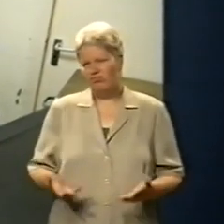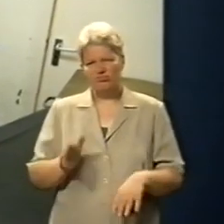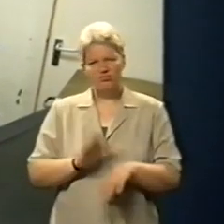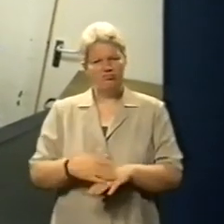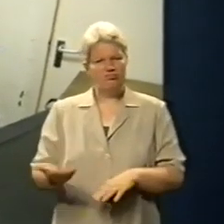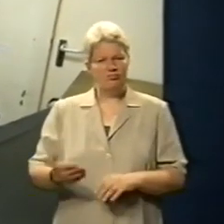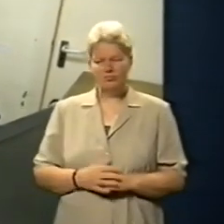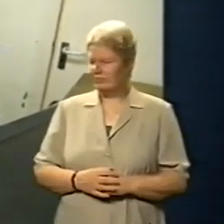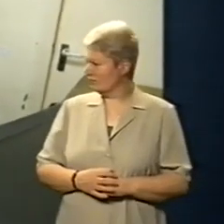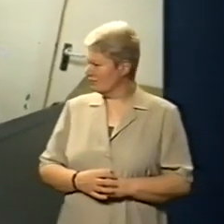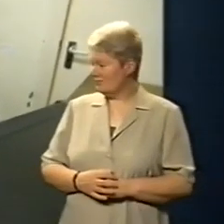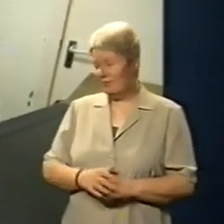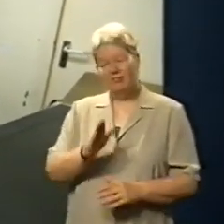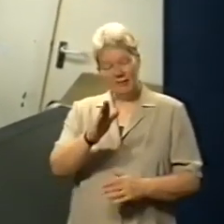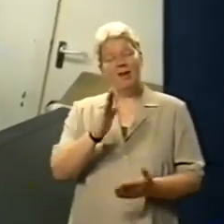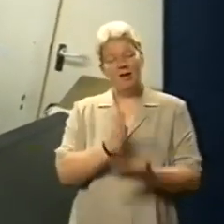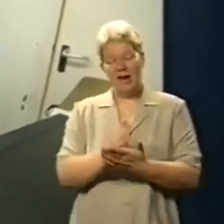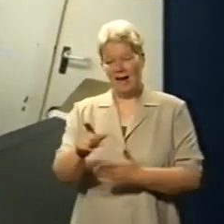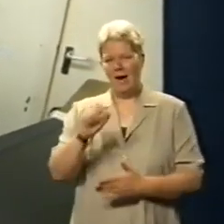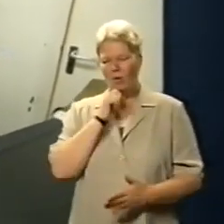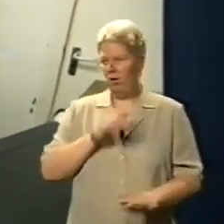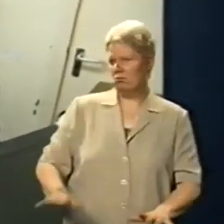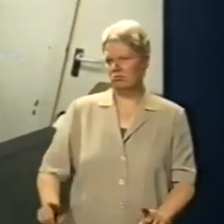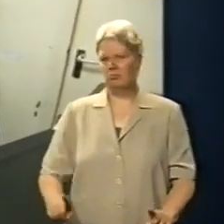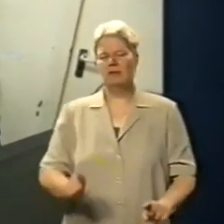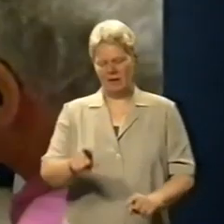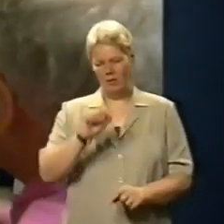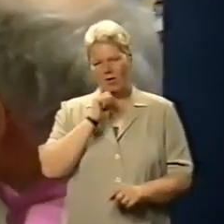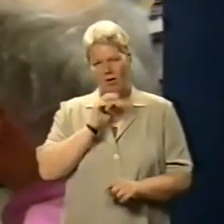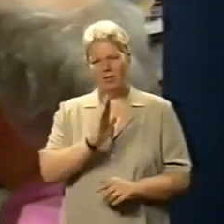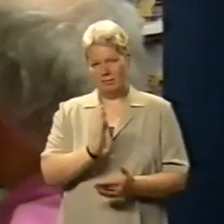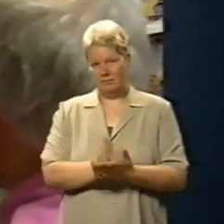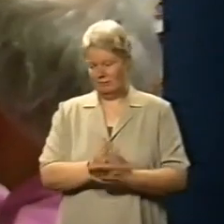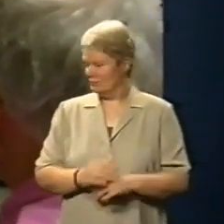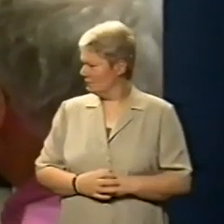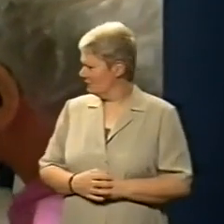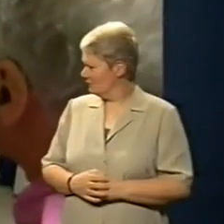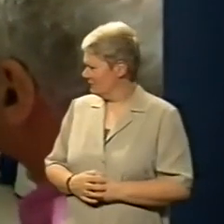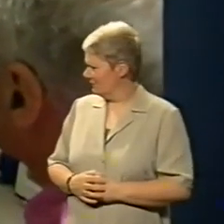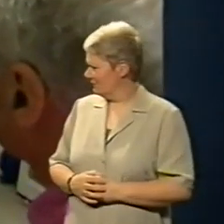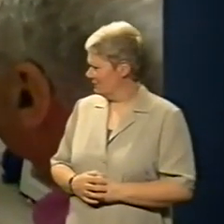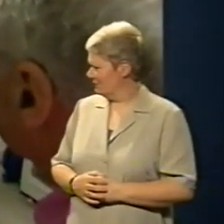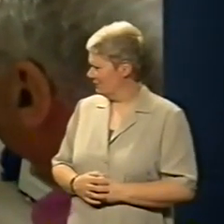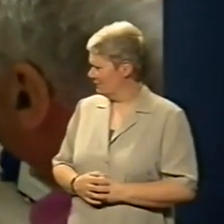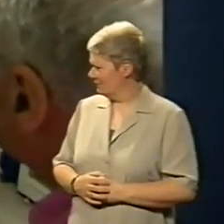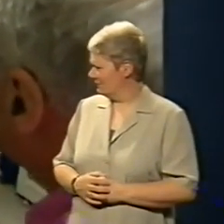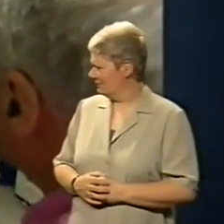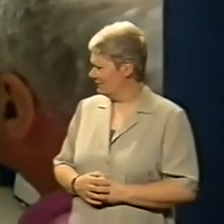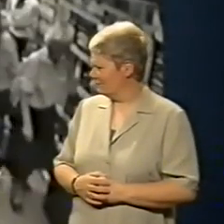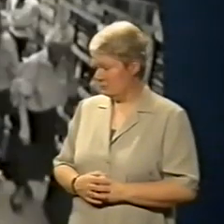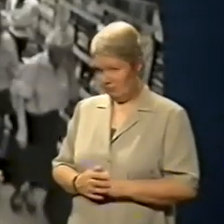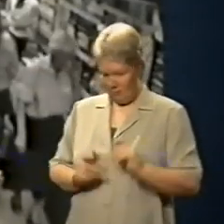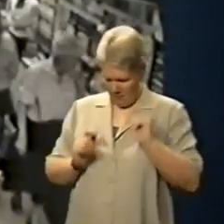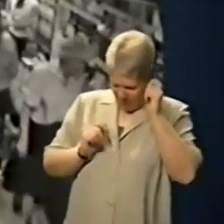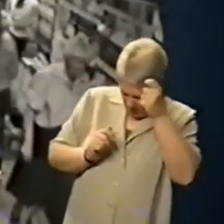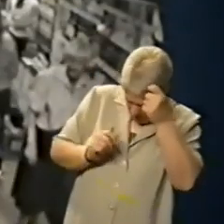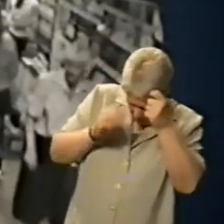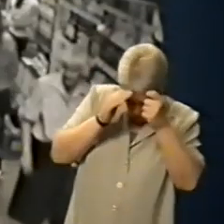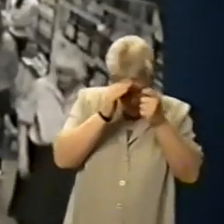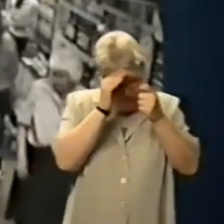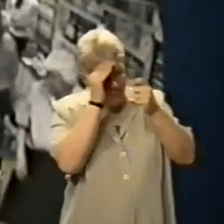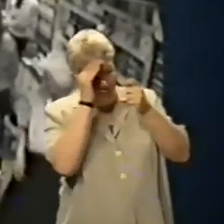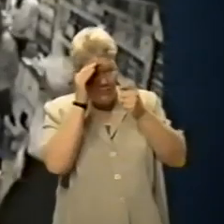on the others. Trust Trust me. He'll be tense. All right. All right. Here he comes. Here he comes. Look, he's covering his head. Covering his